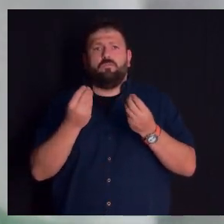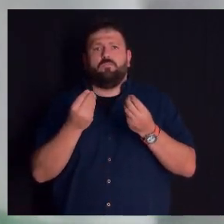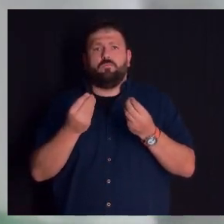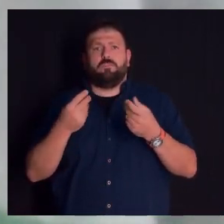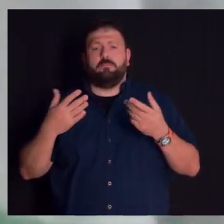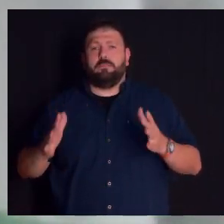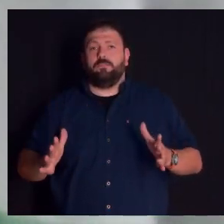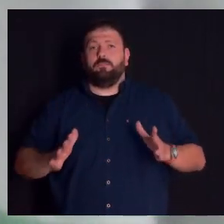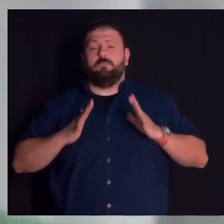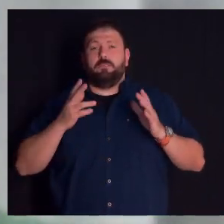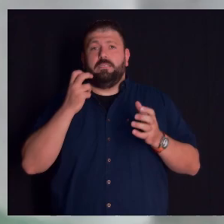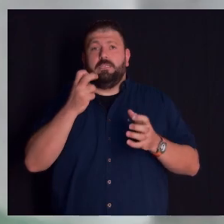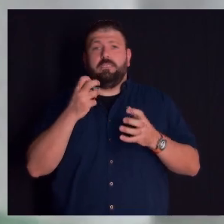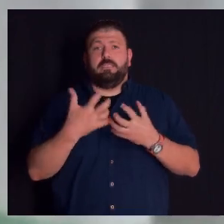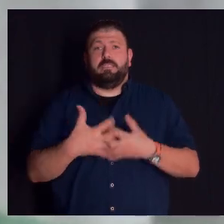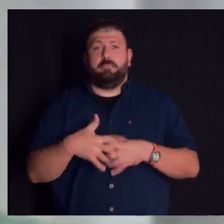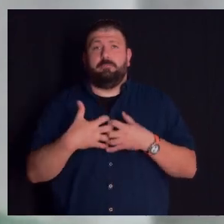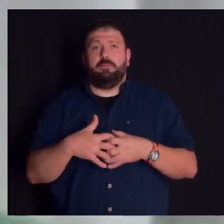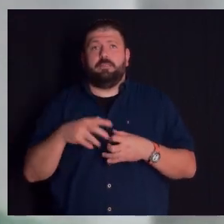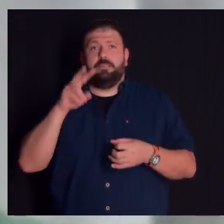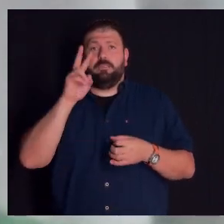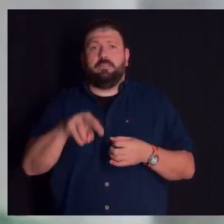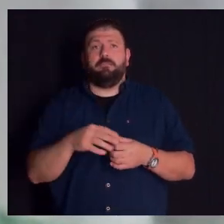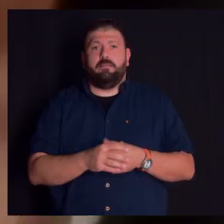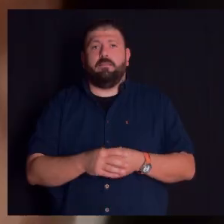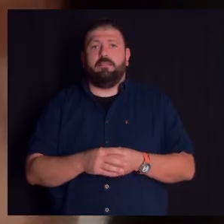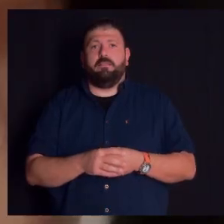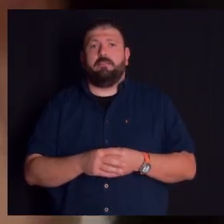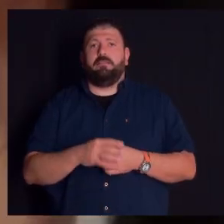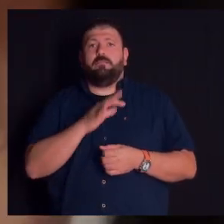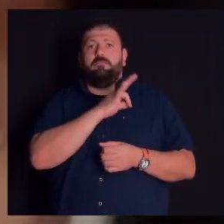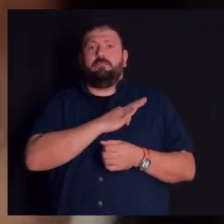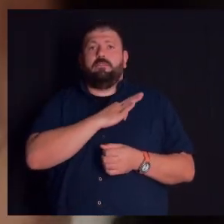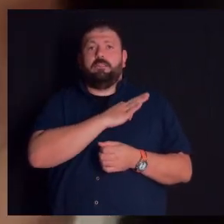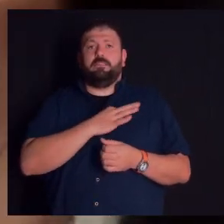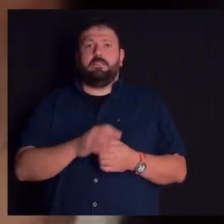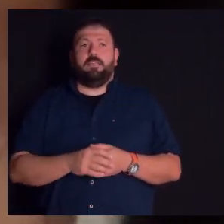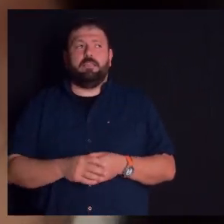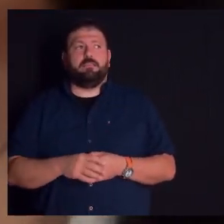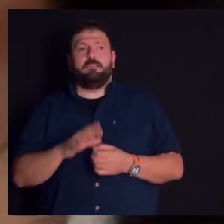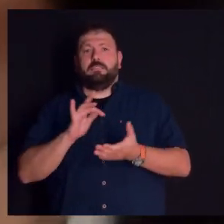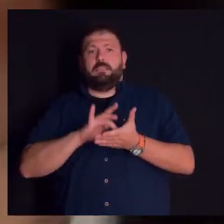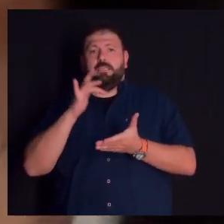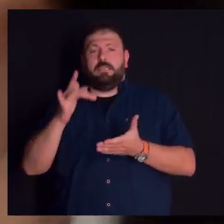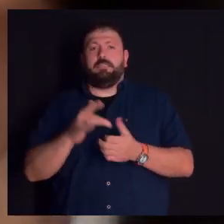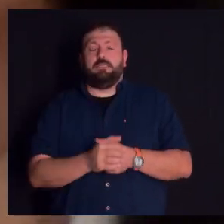is a lot of surprises in this company. So for me, this is a very good experience.